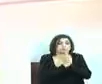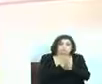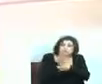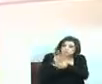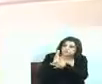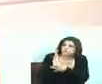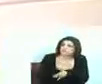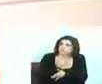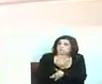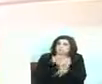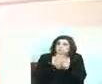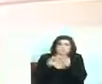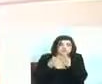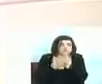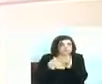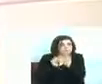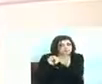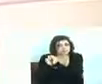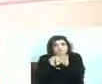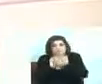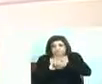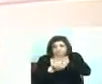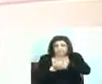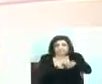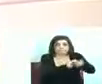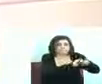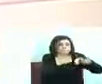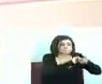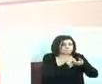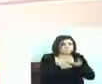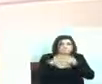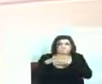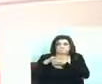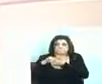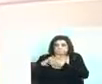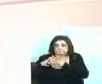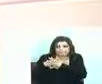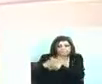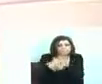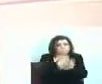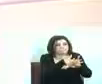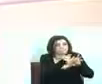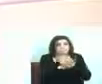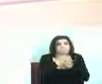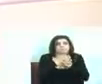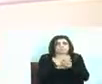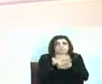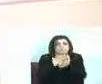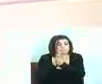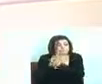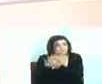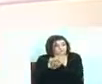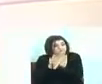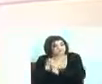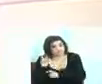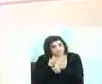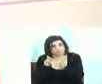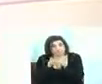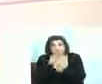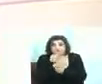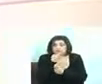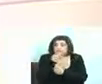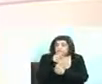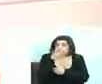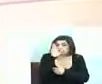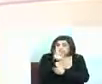that together we may be woven and knit together and be exactly who God needs us to be. We can't do all of that without your prayers,